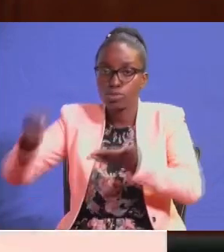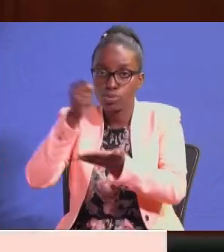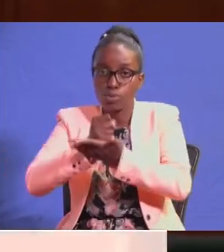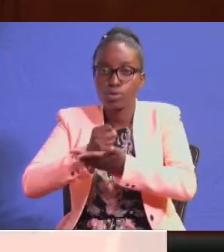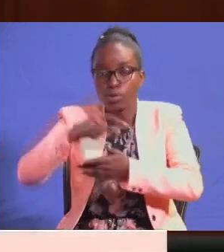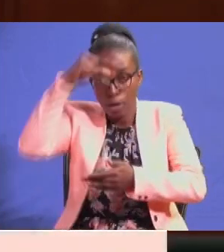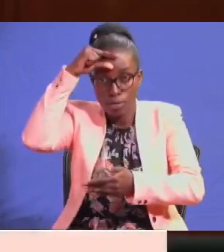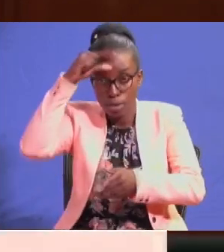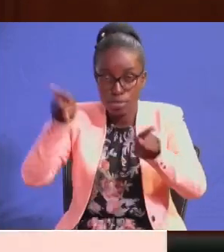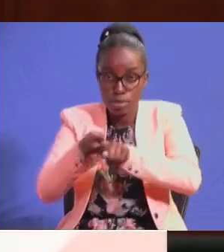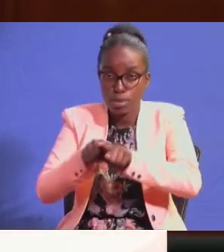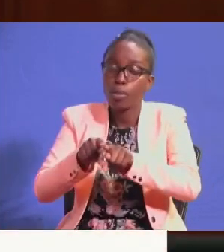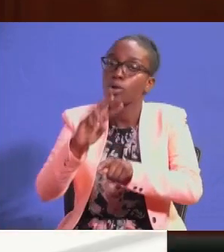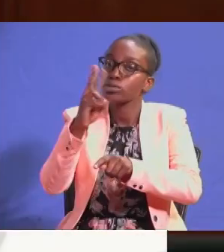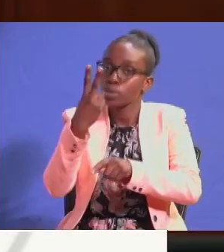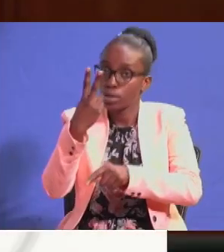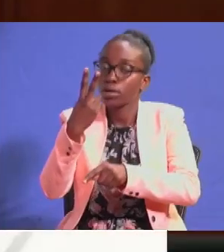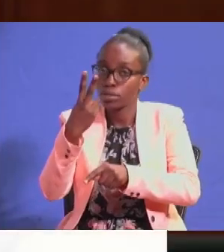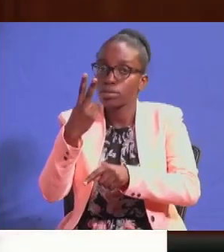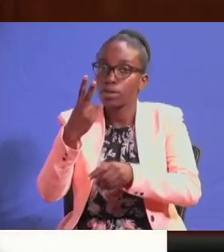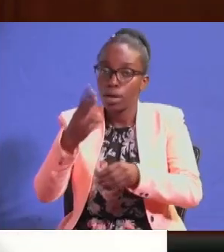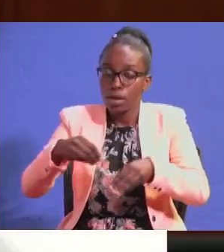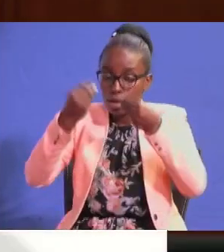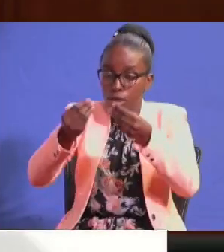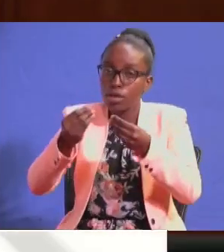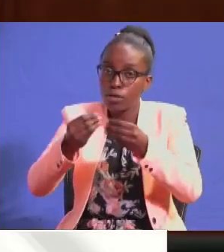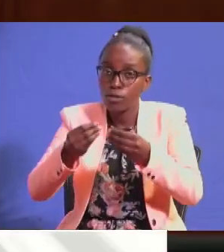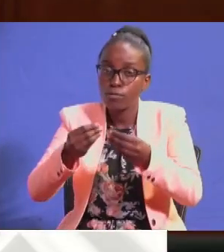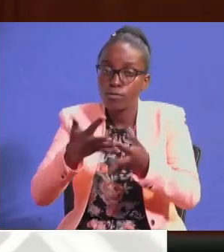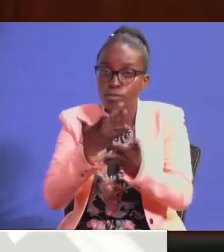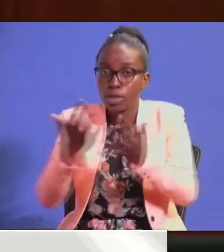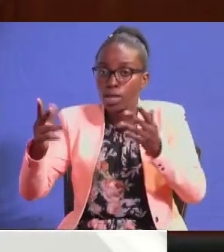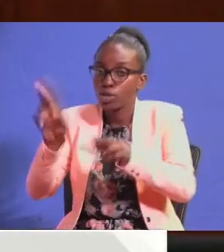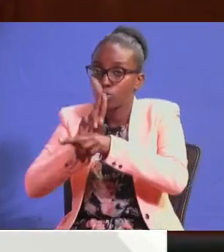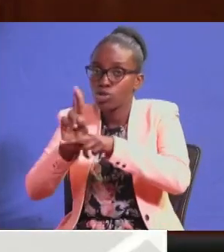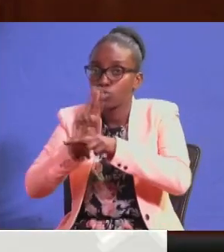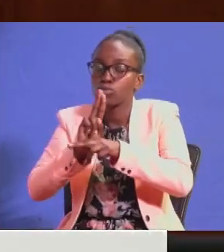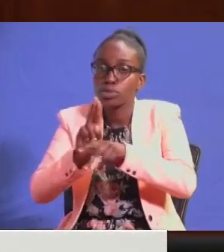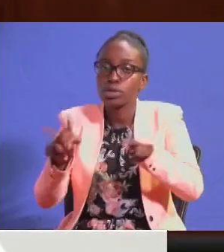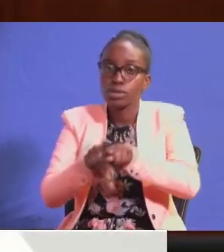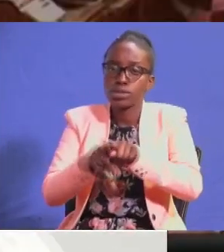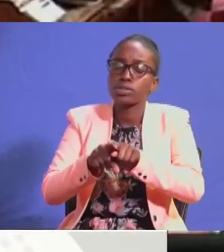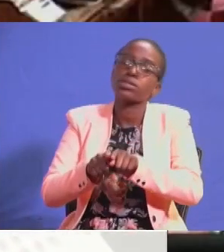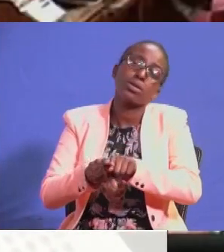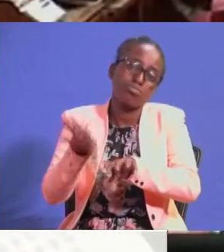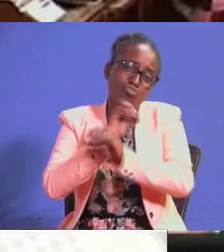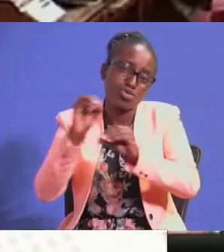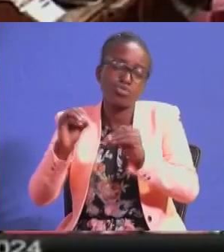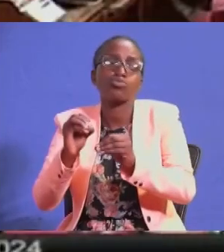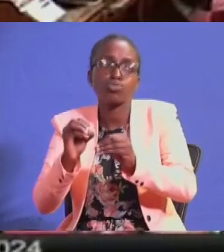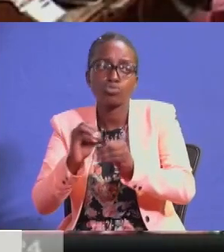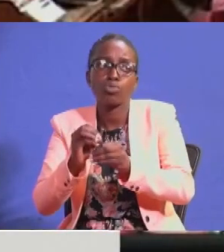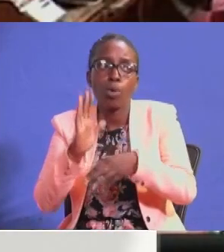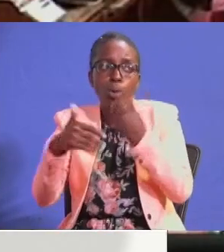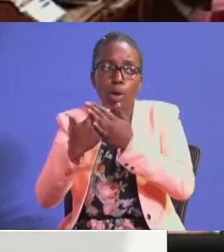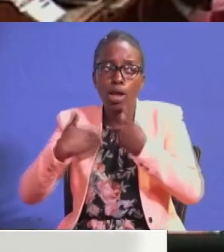number two, to purchase properties using unexplained sources of income. He cautioned